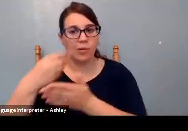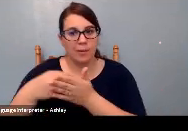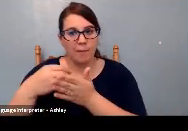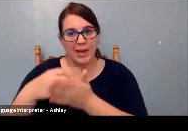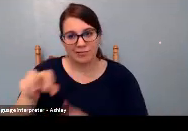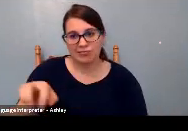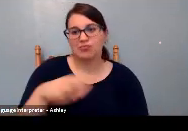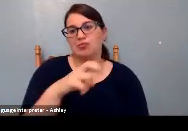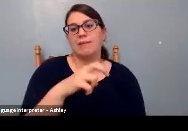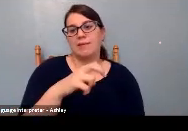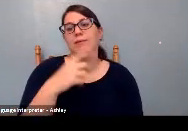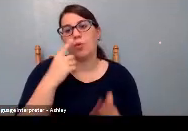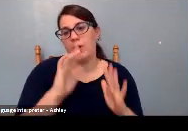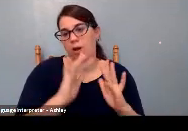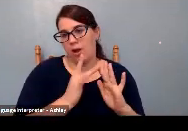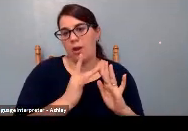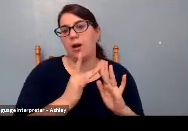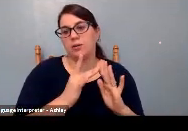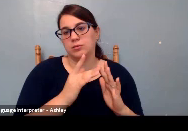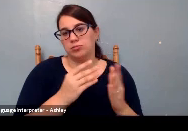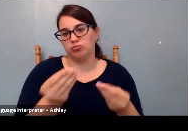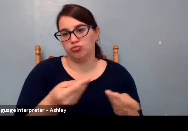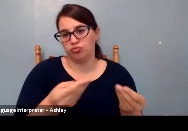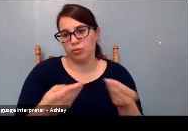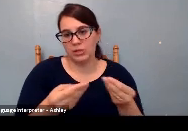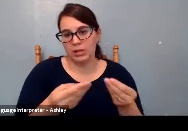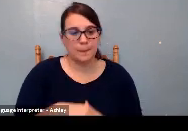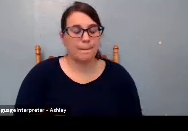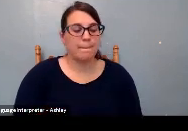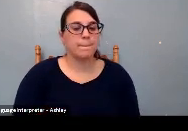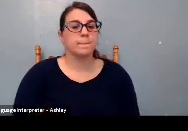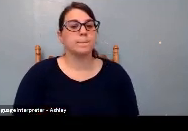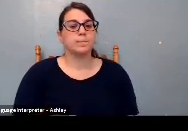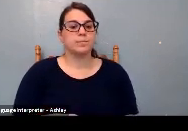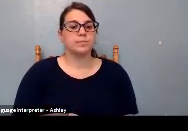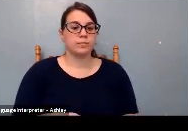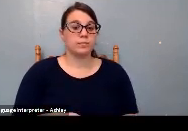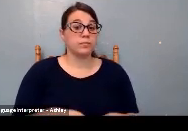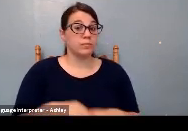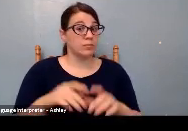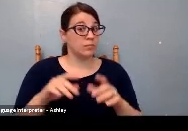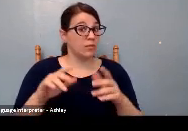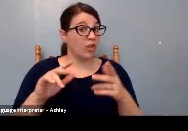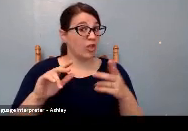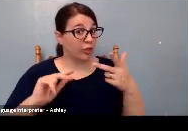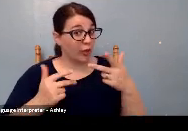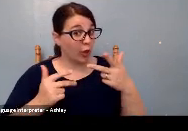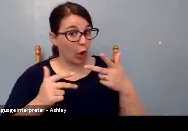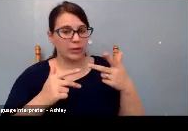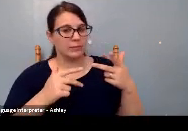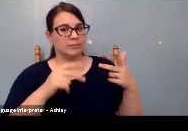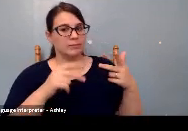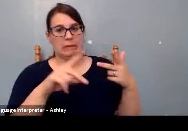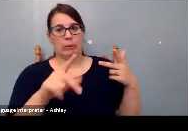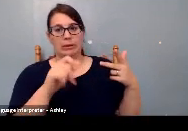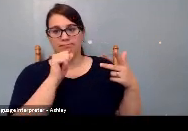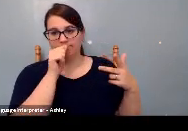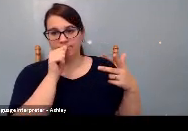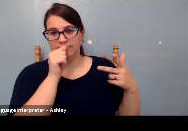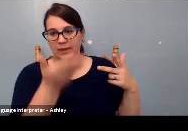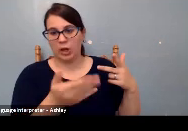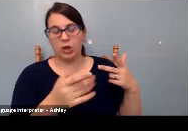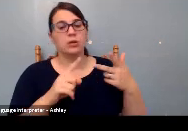be completed. Now, a third method of funding your account that's not on the PowerPoint is the direct deposit.